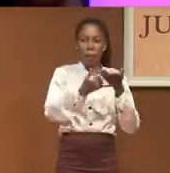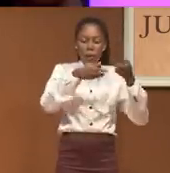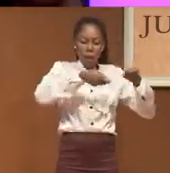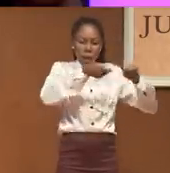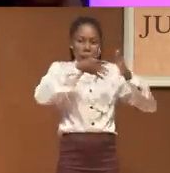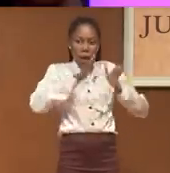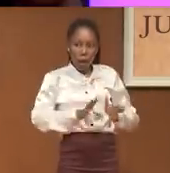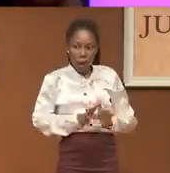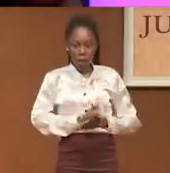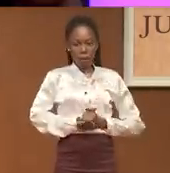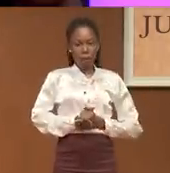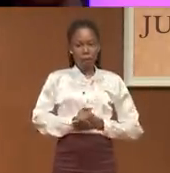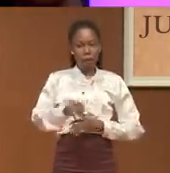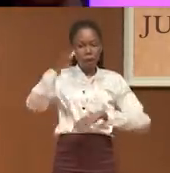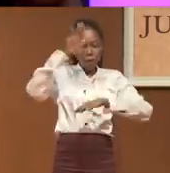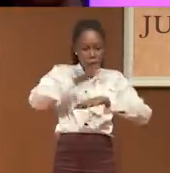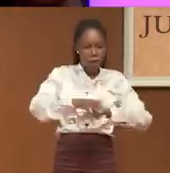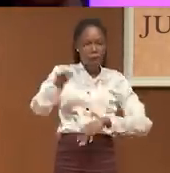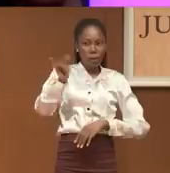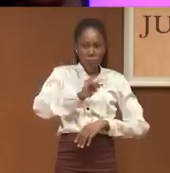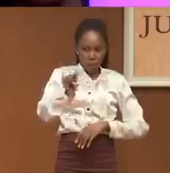after. On the same land,